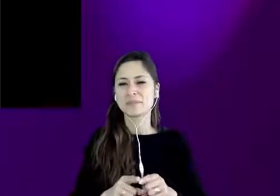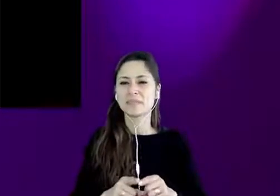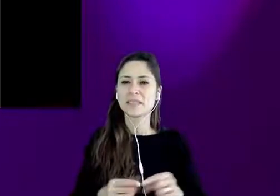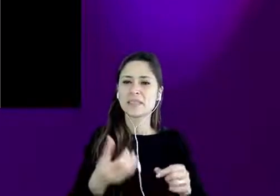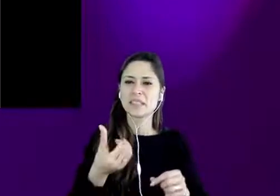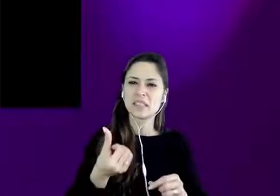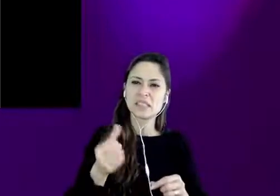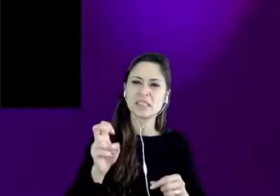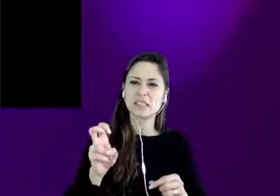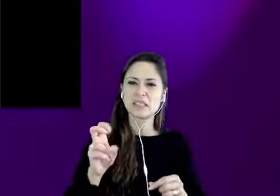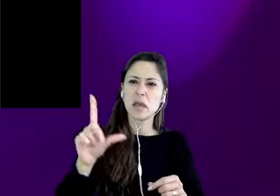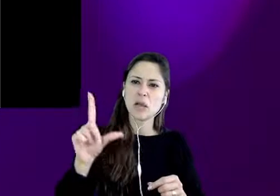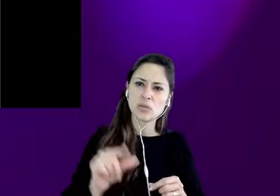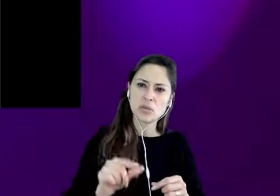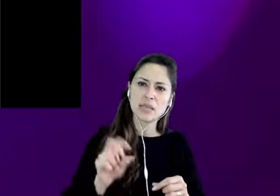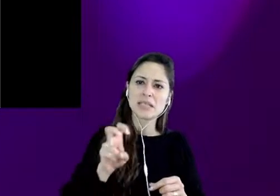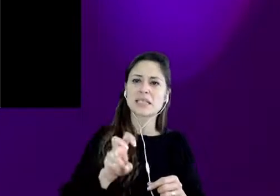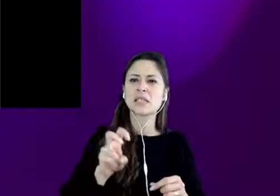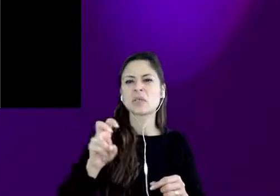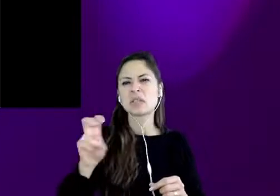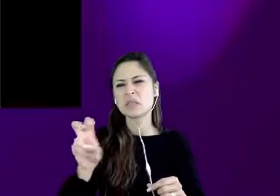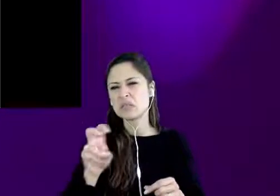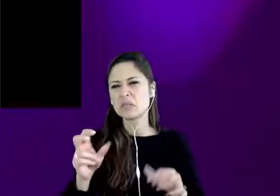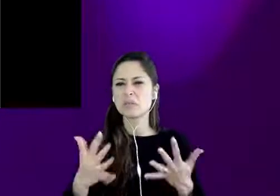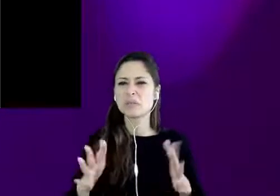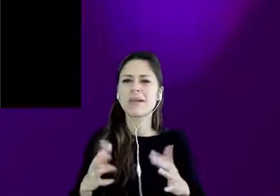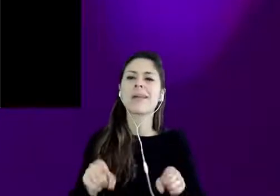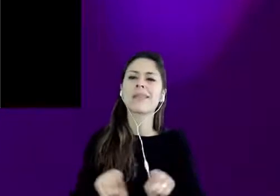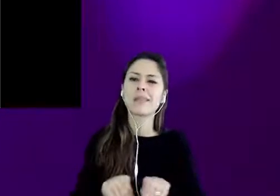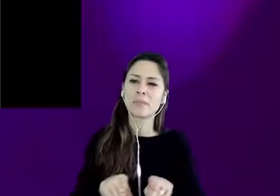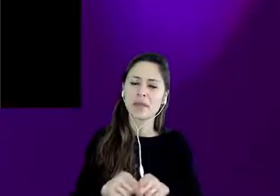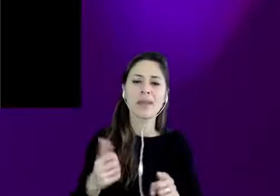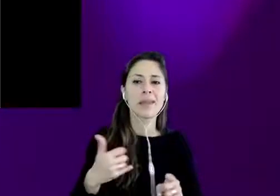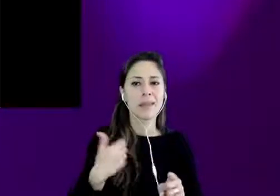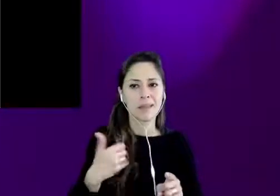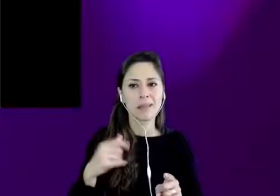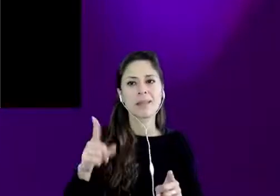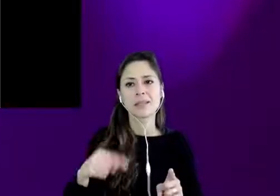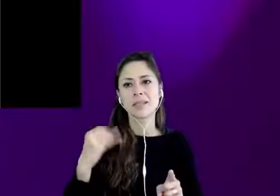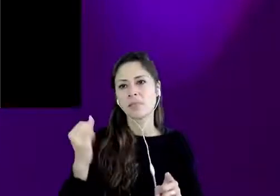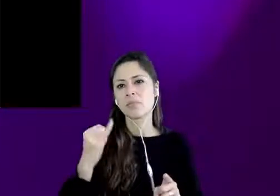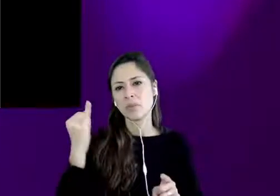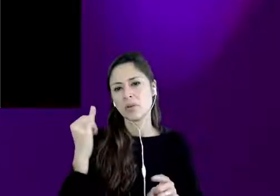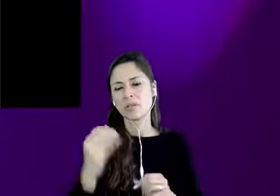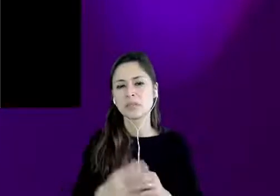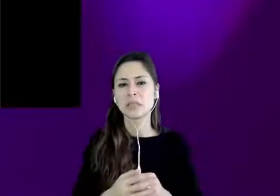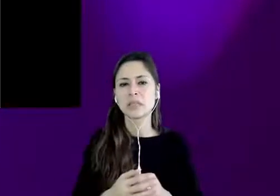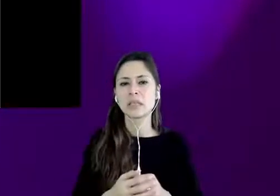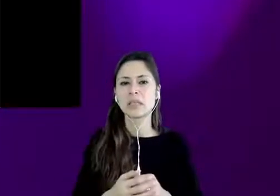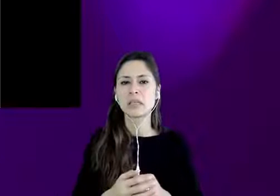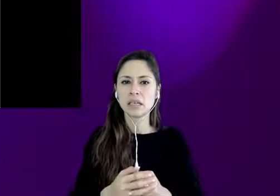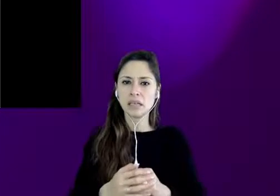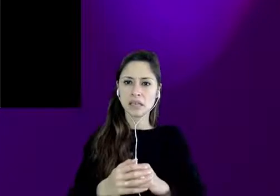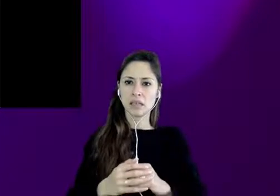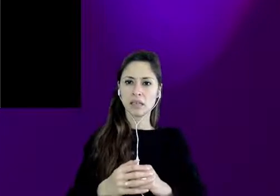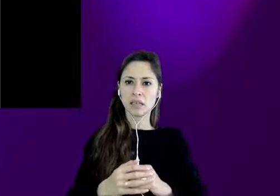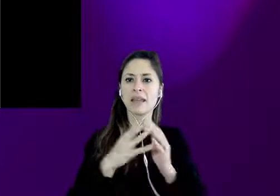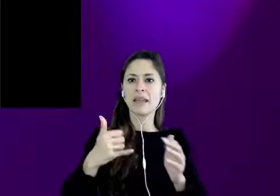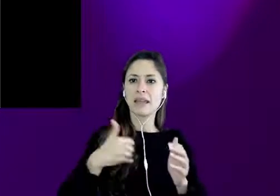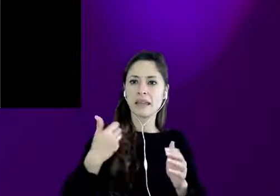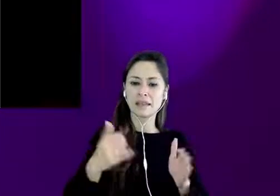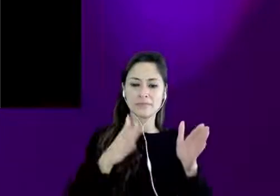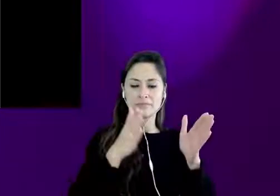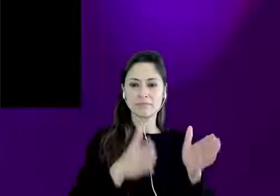the age is important. You see that every age except the 35 or older are decreasing the number of